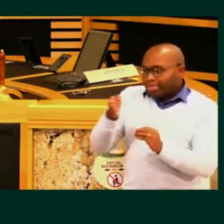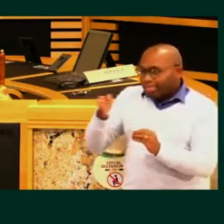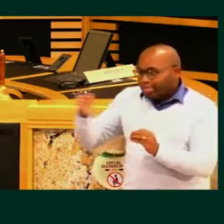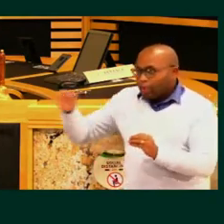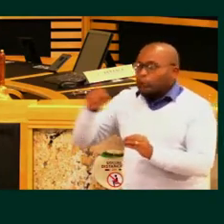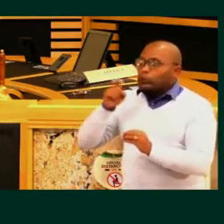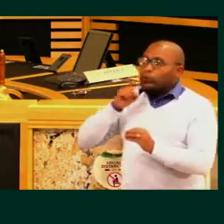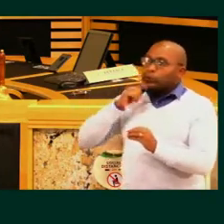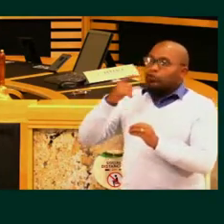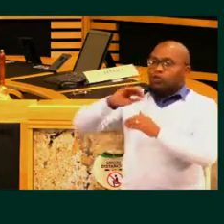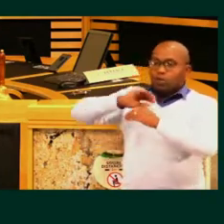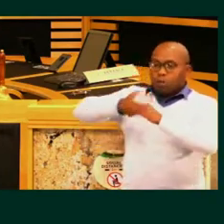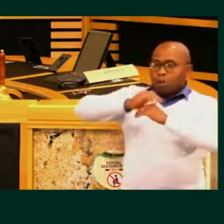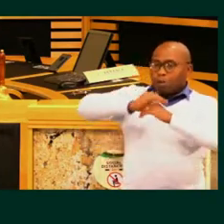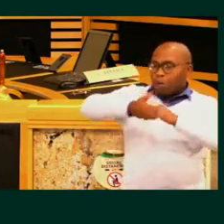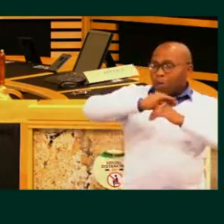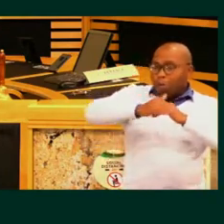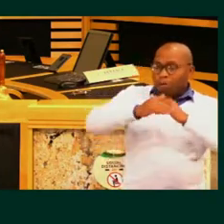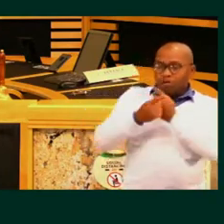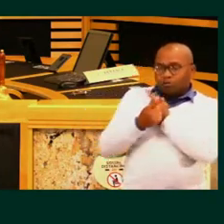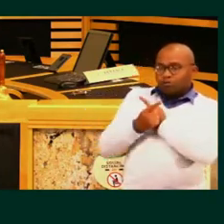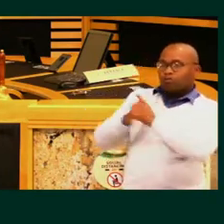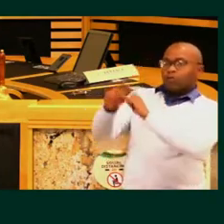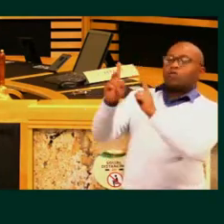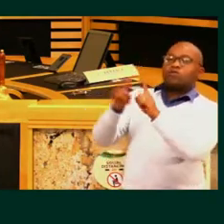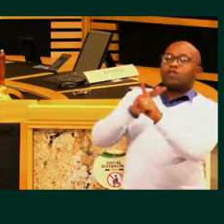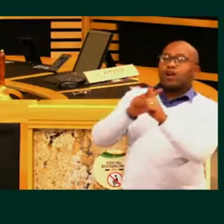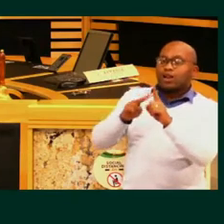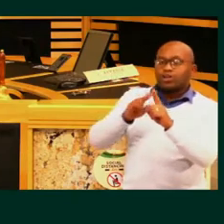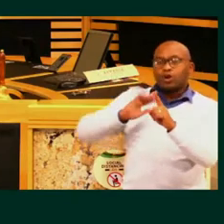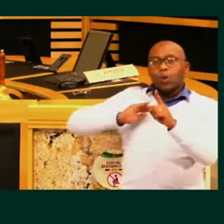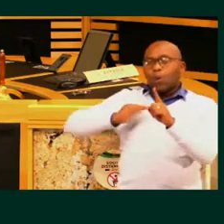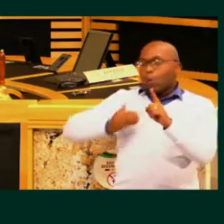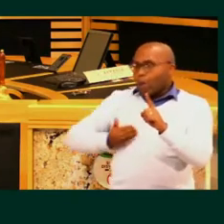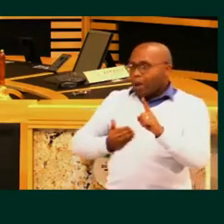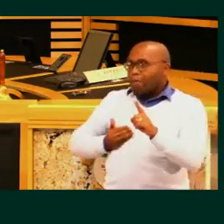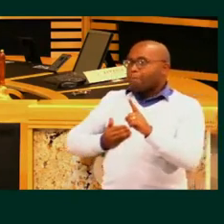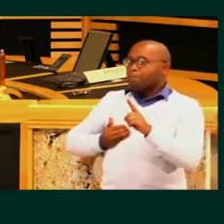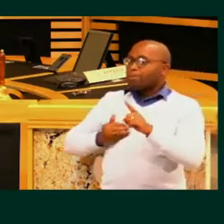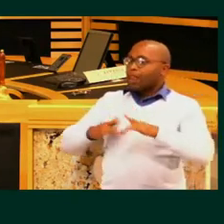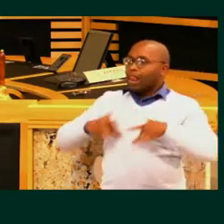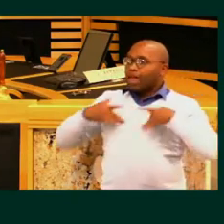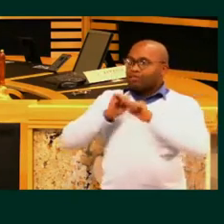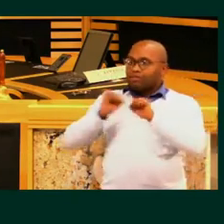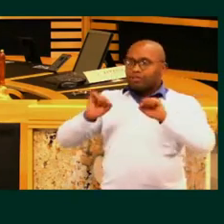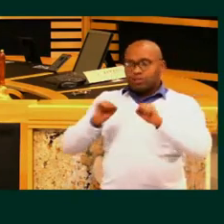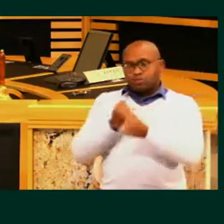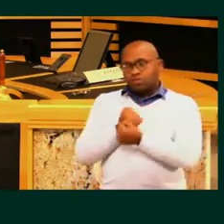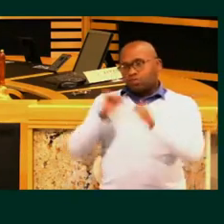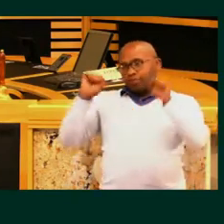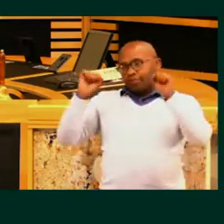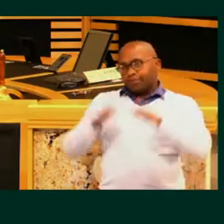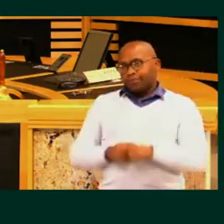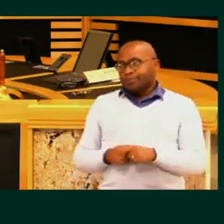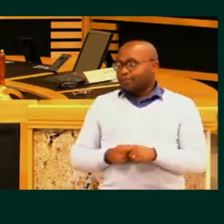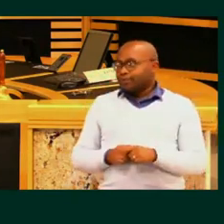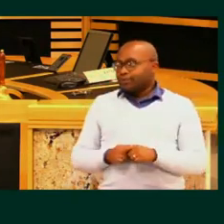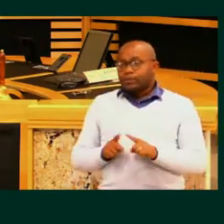punish all forms of violent against women including the family and the domestic units